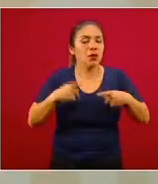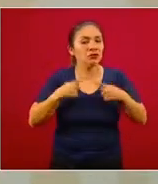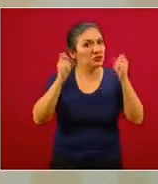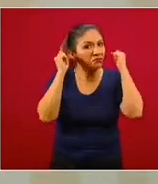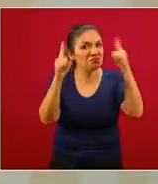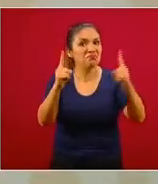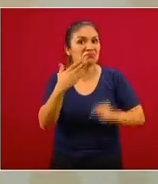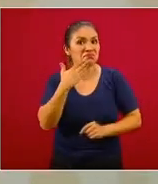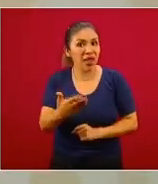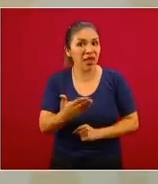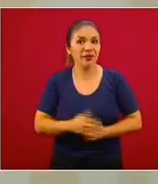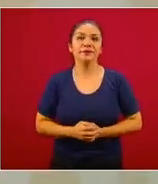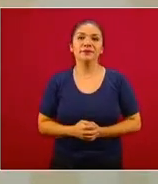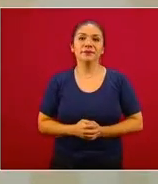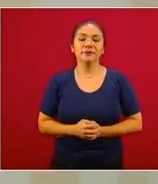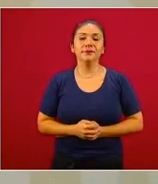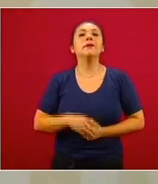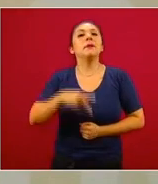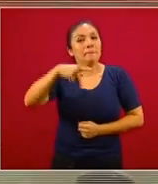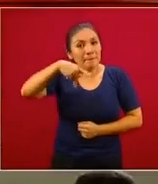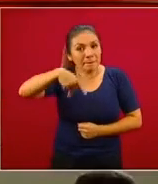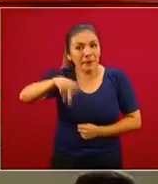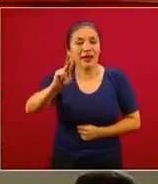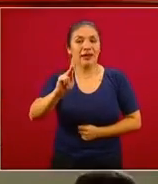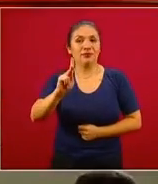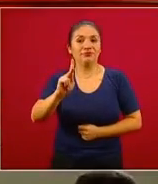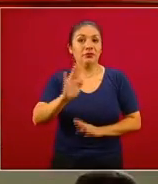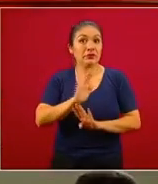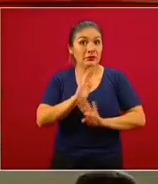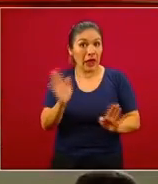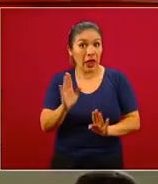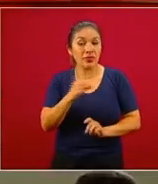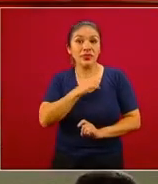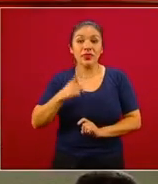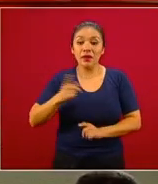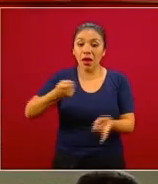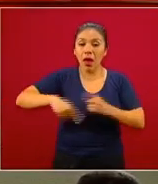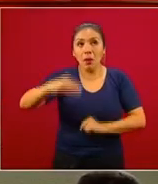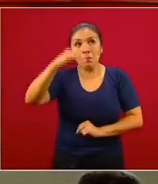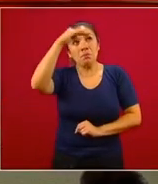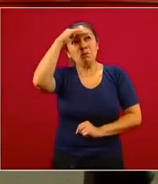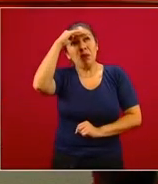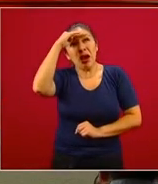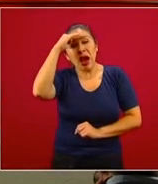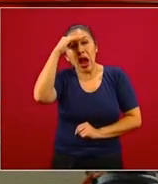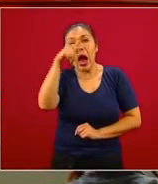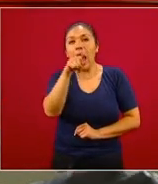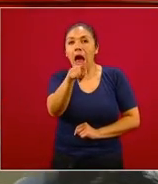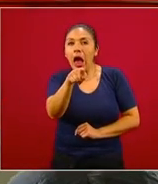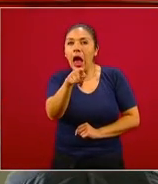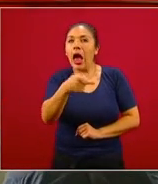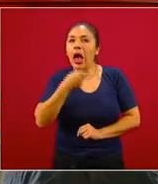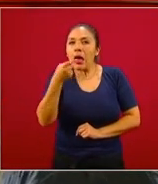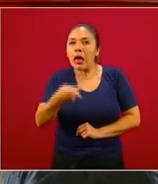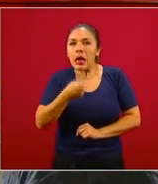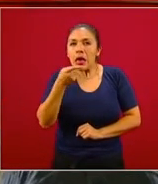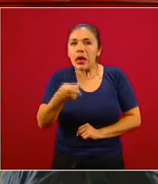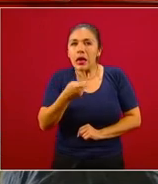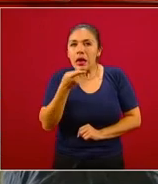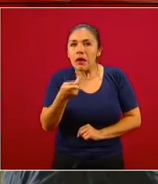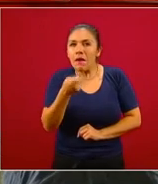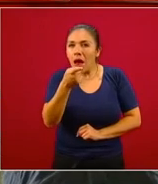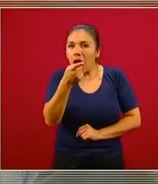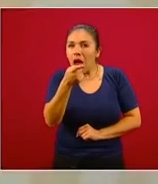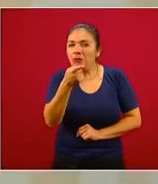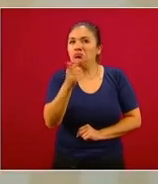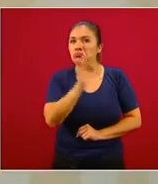admire people for doing that. But we do not need to interpret this as a sign that